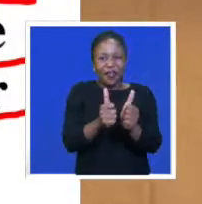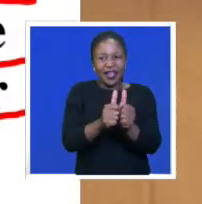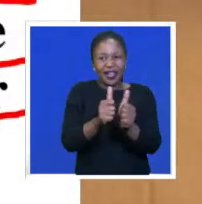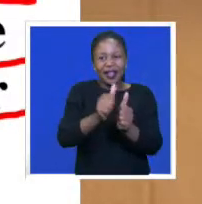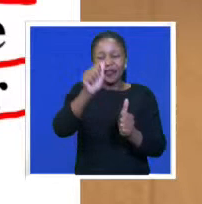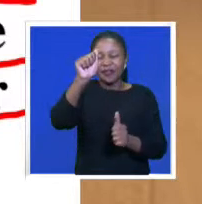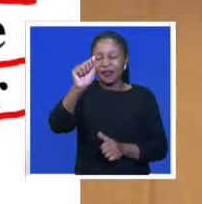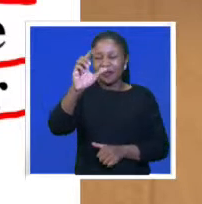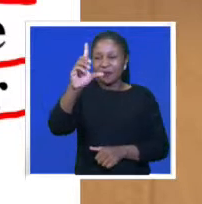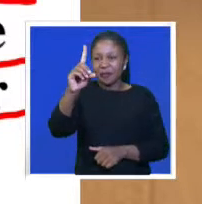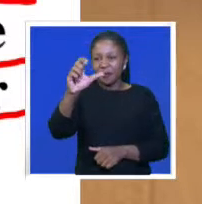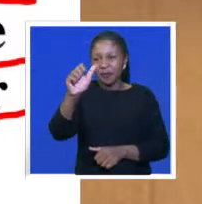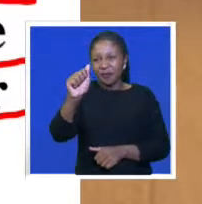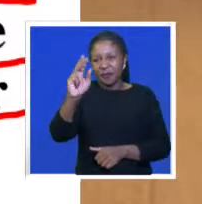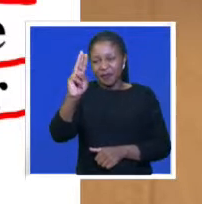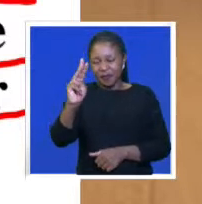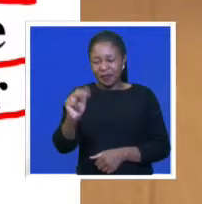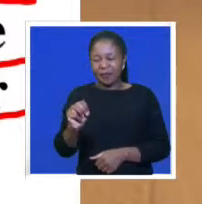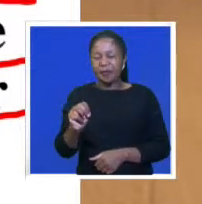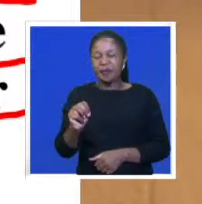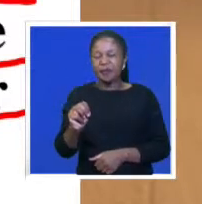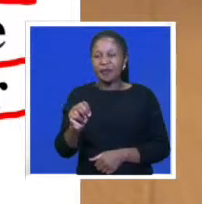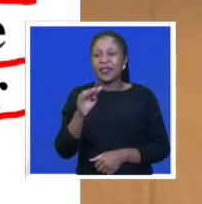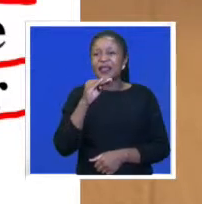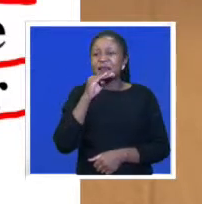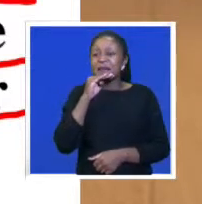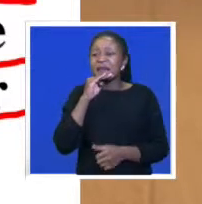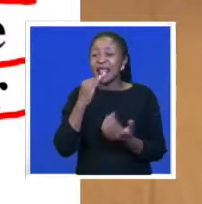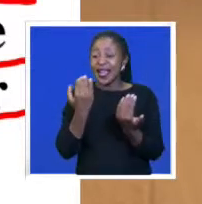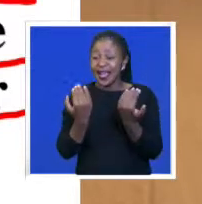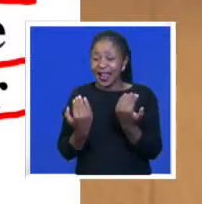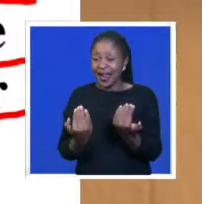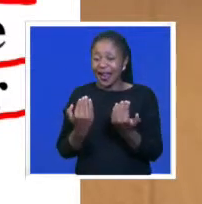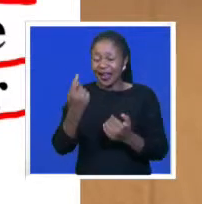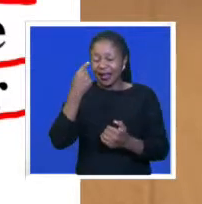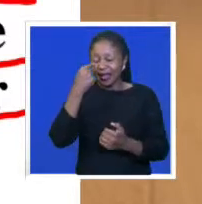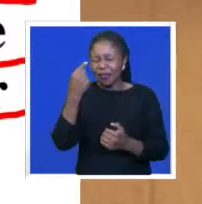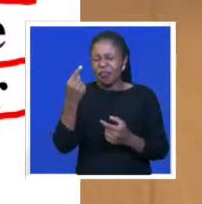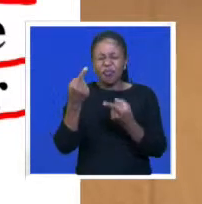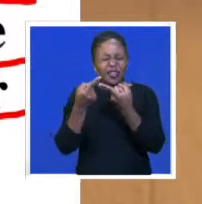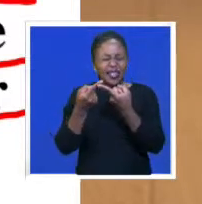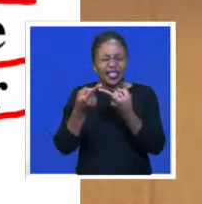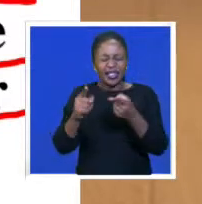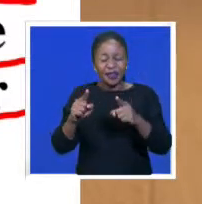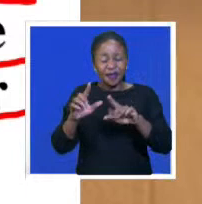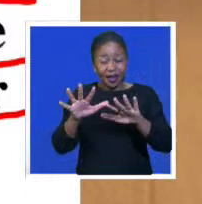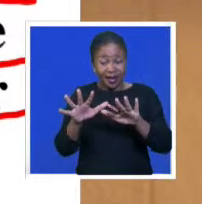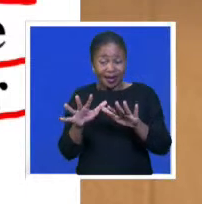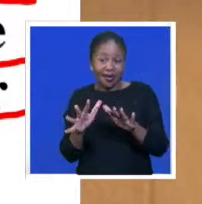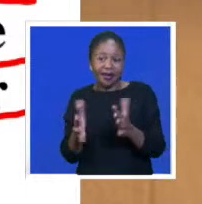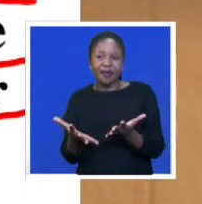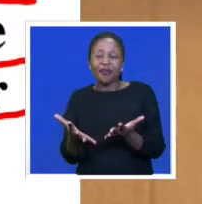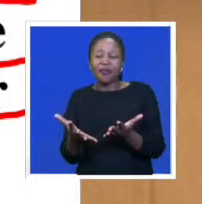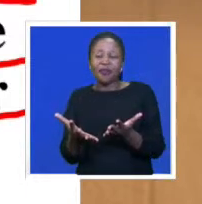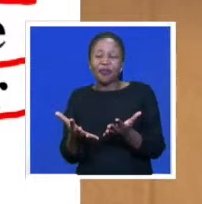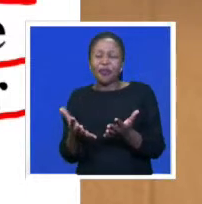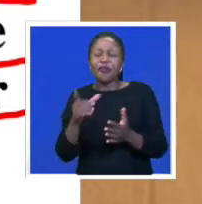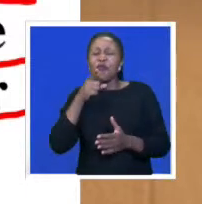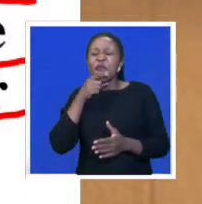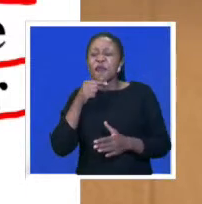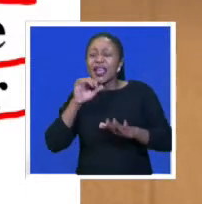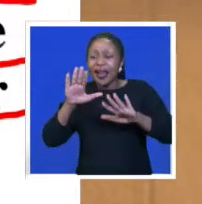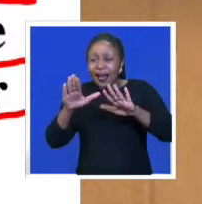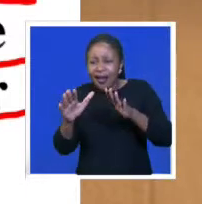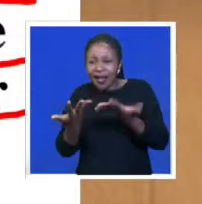So we can note the difference now from the creation of the first man to that of the first